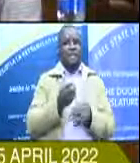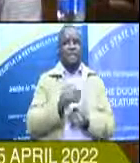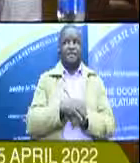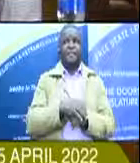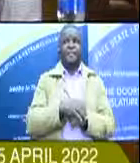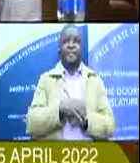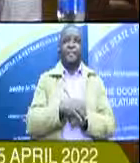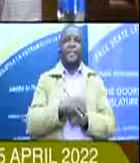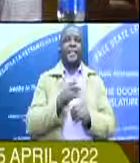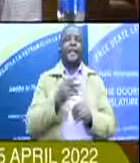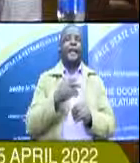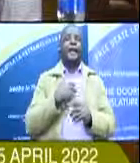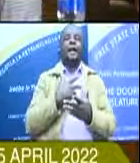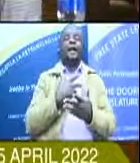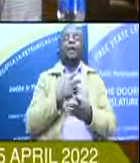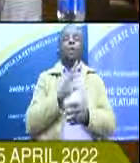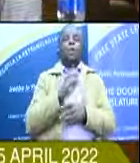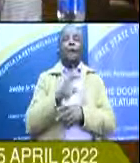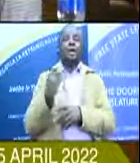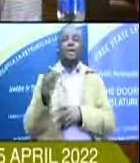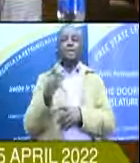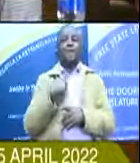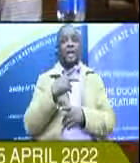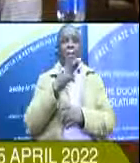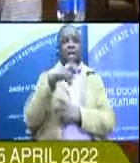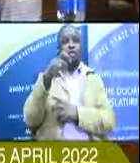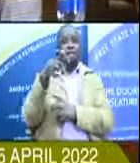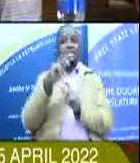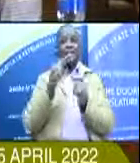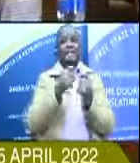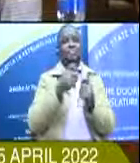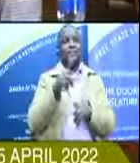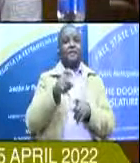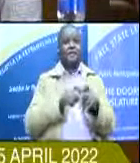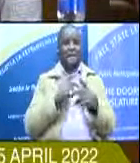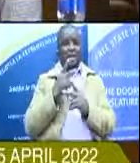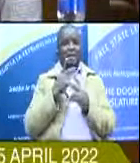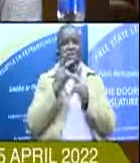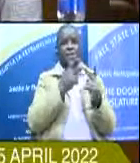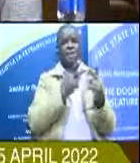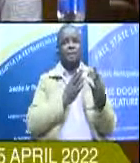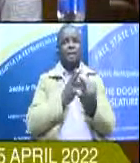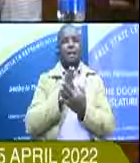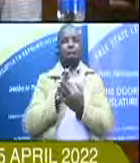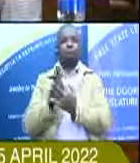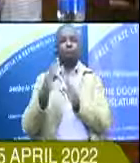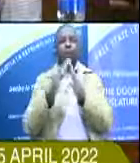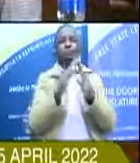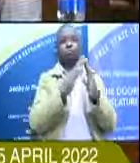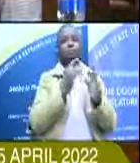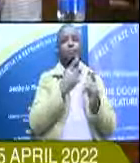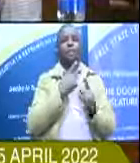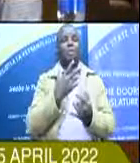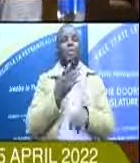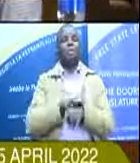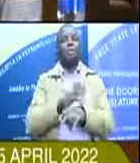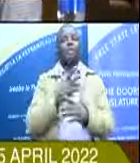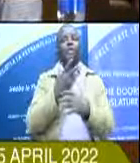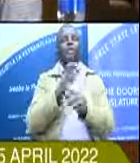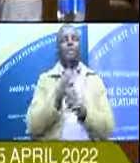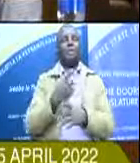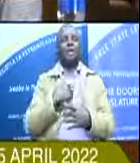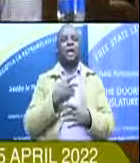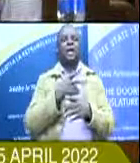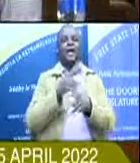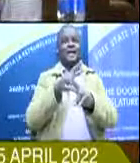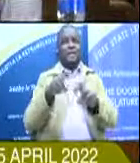The ward-based outreach teams could not conduct household visits as they focused on COVID-19 screening,